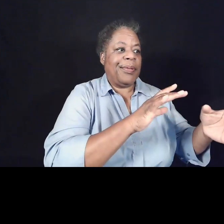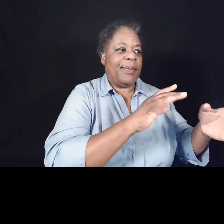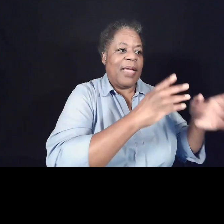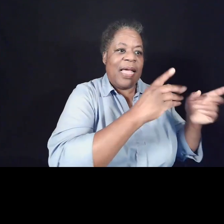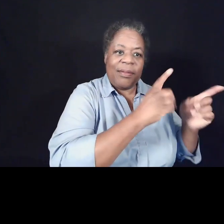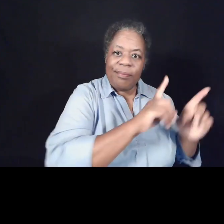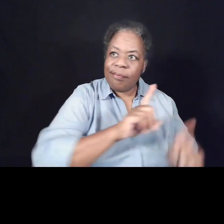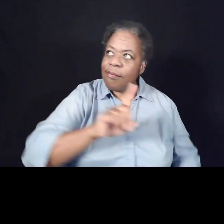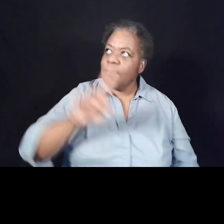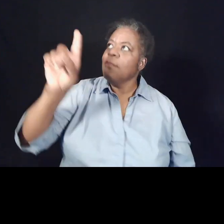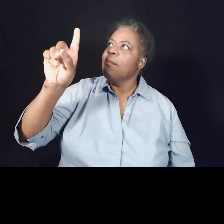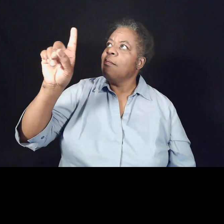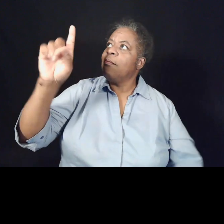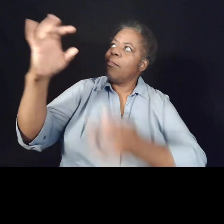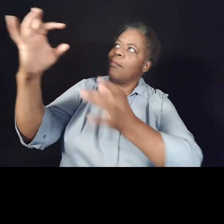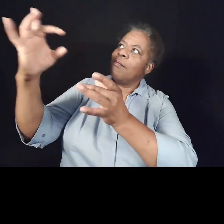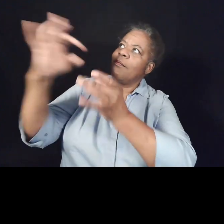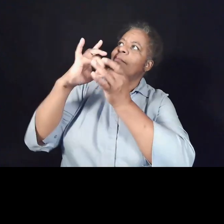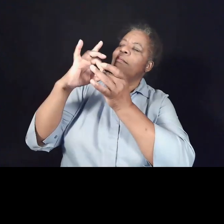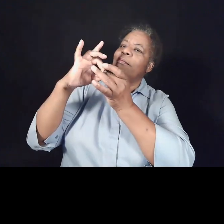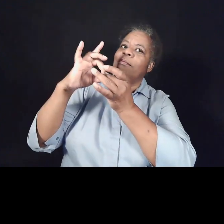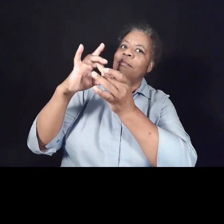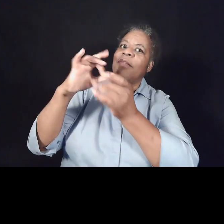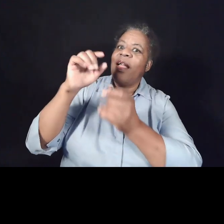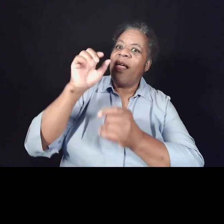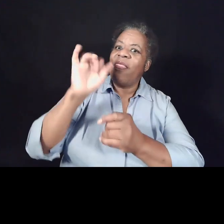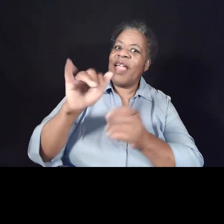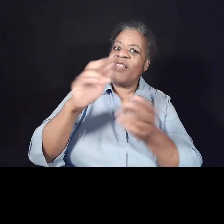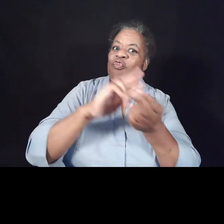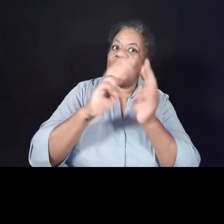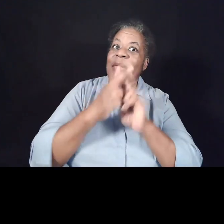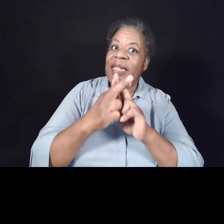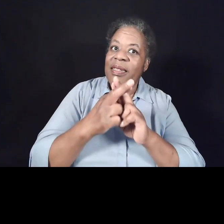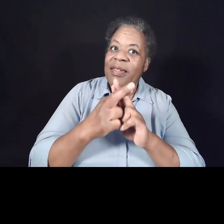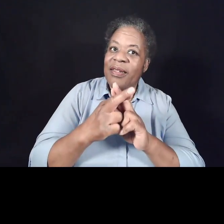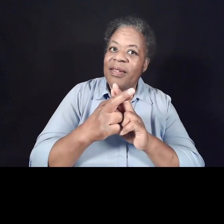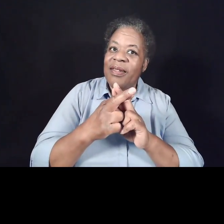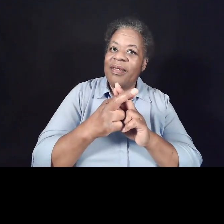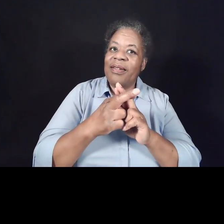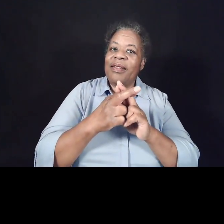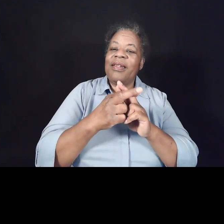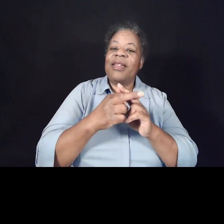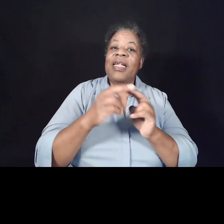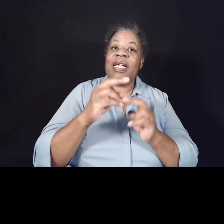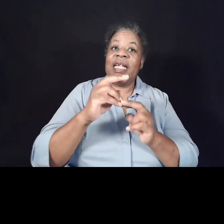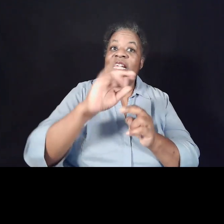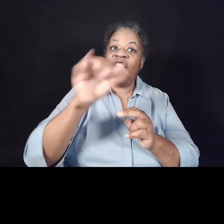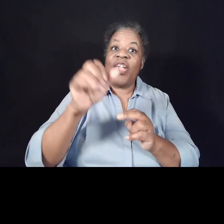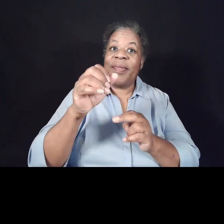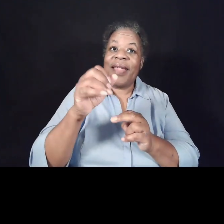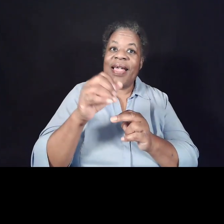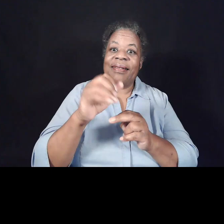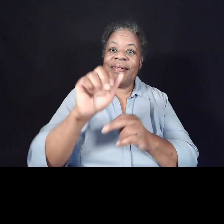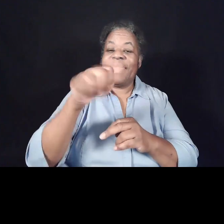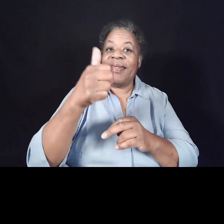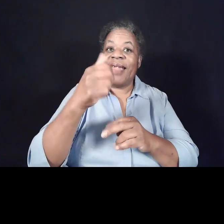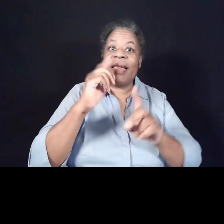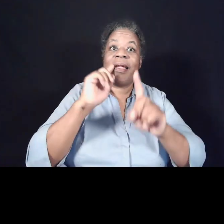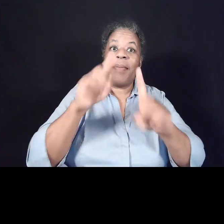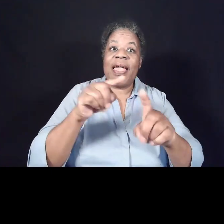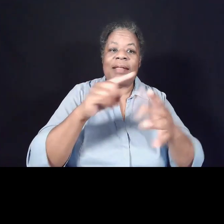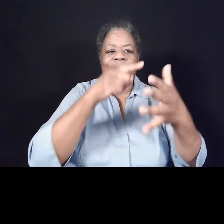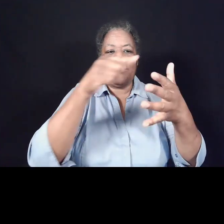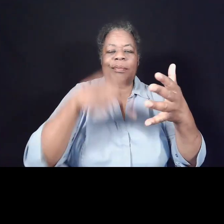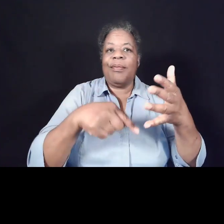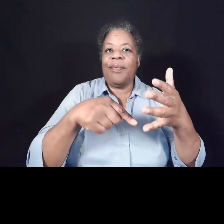God. James actually breaks it down into 10 commands here. Let's walk through